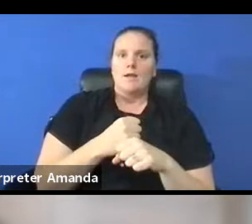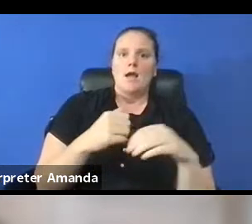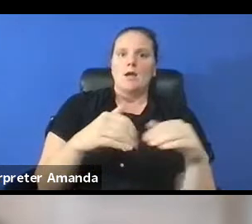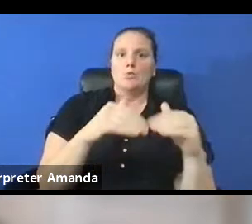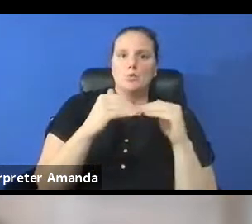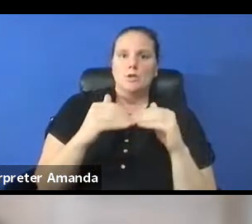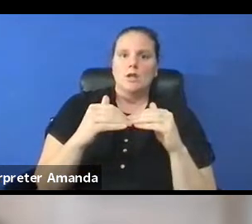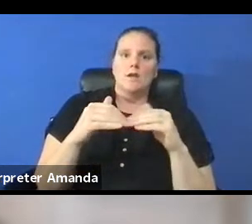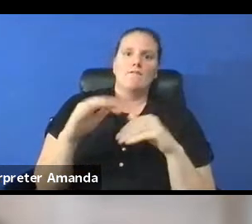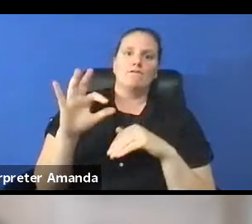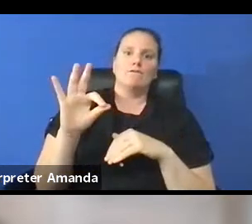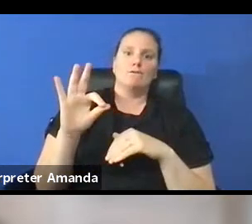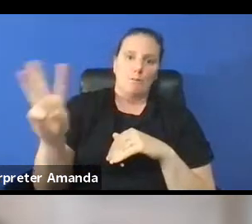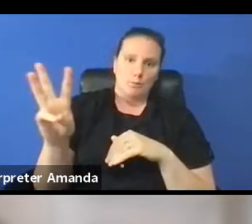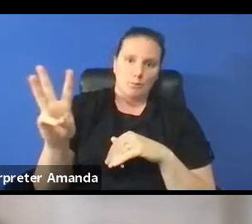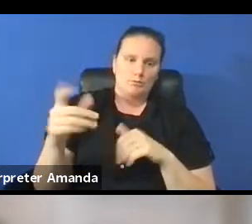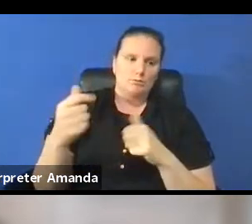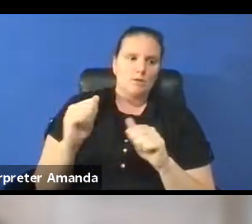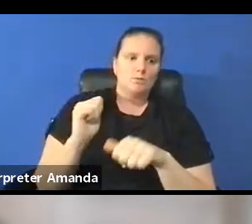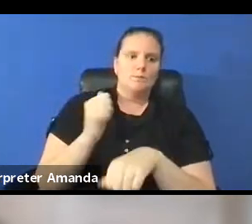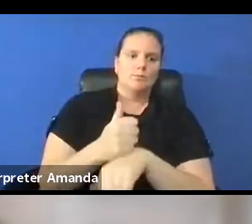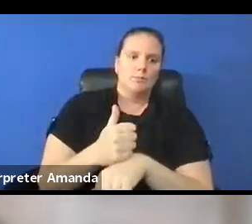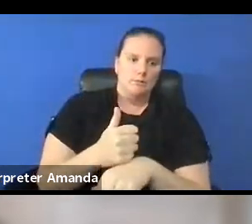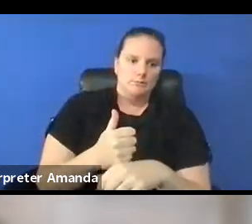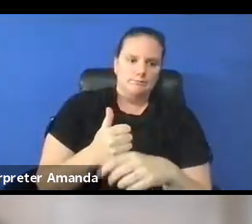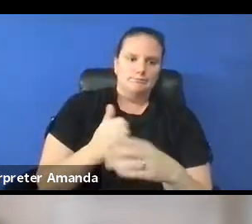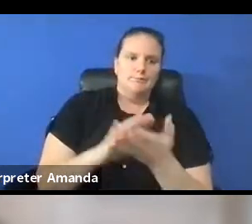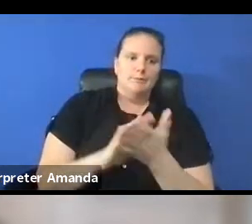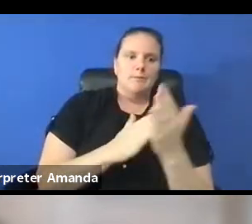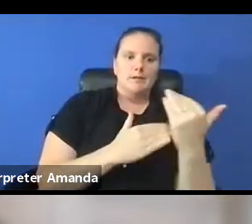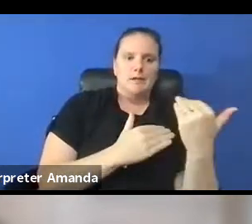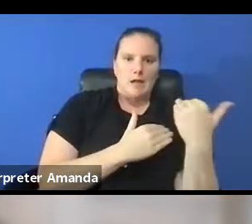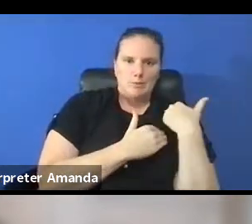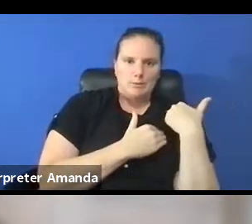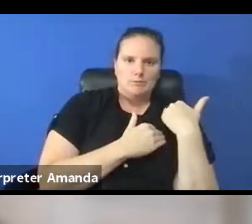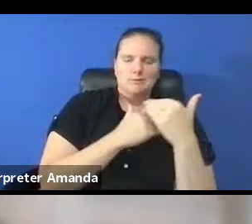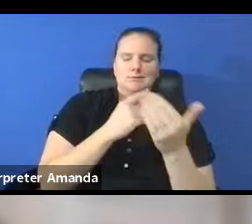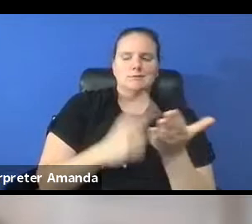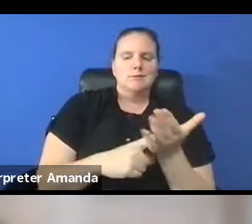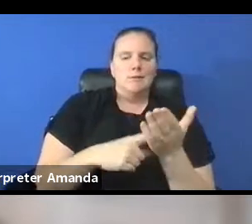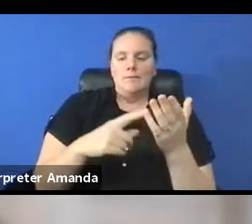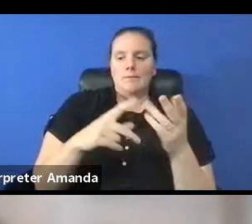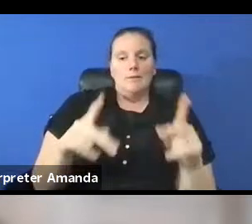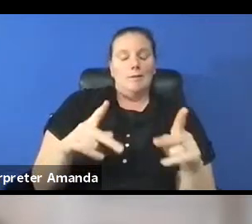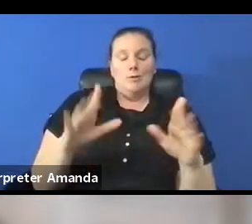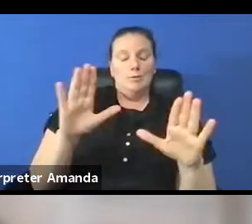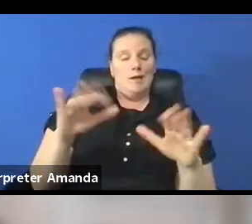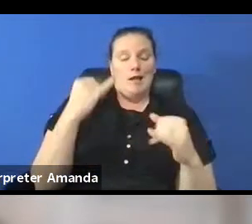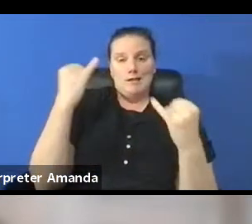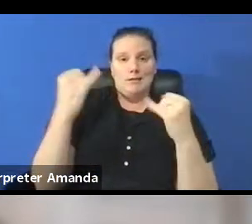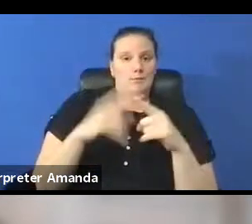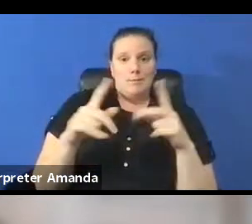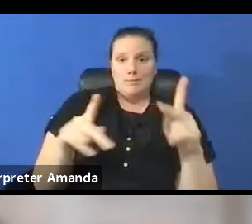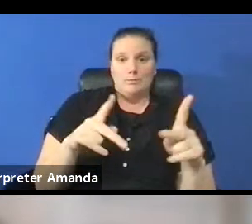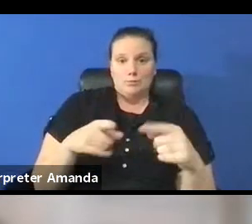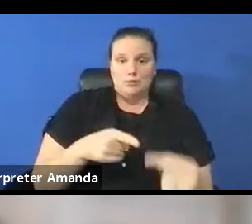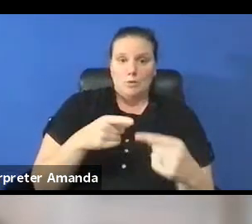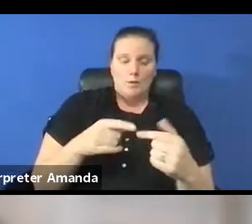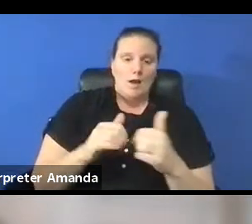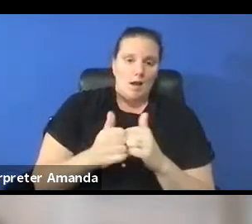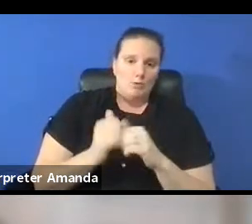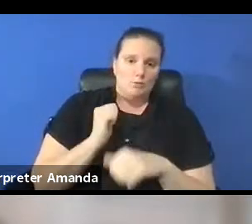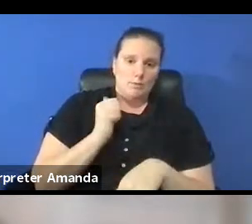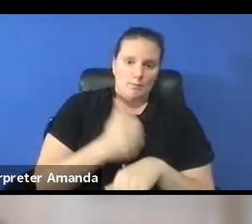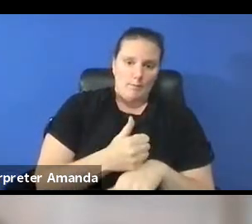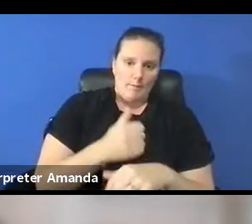and try to implement and hold people accountable, sometimes these are great ideas, but people struggle with how to